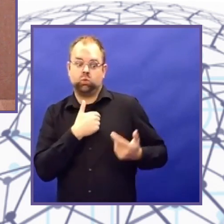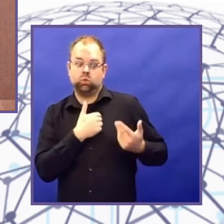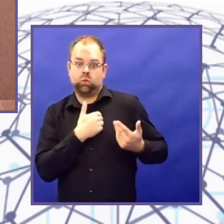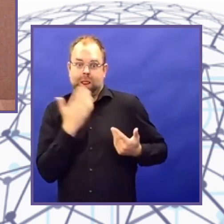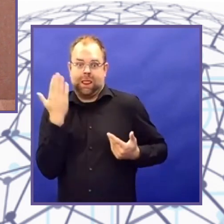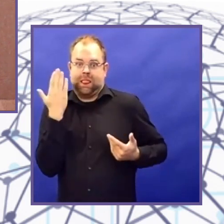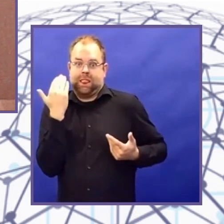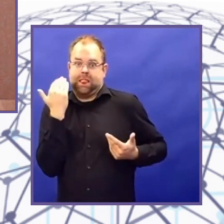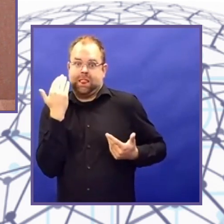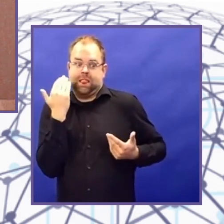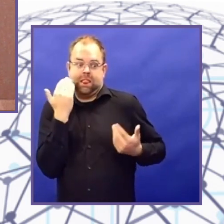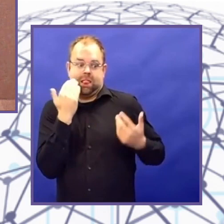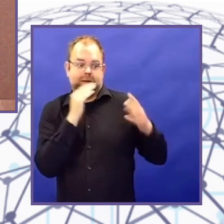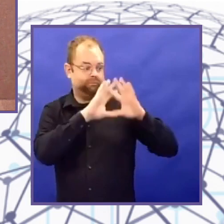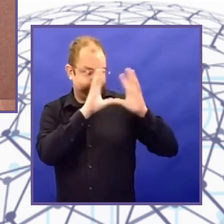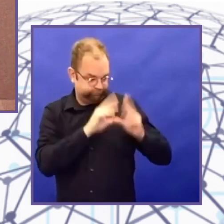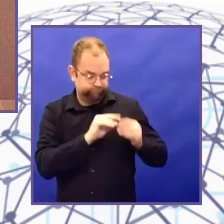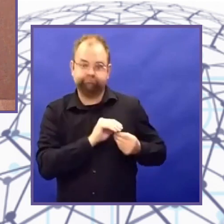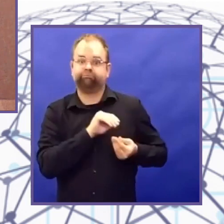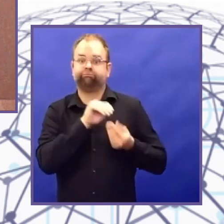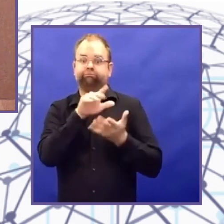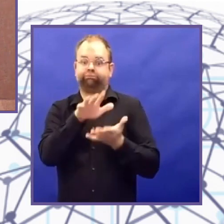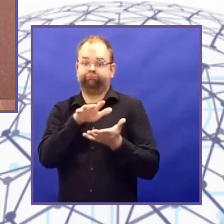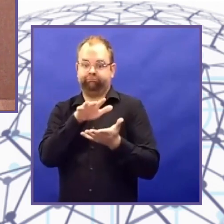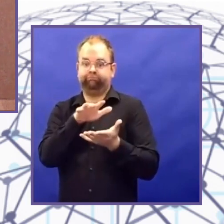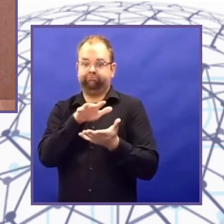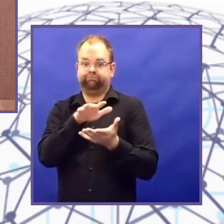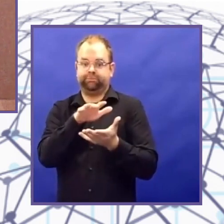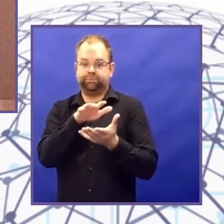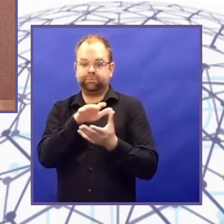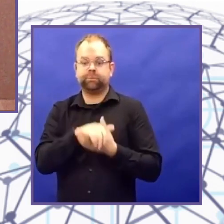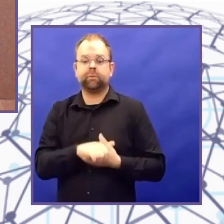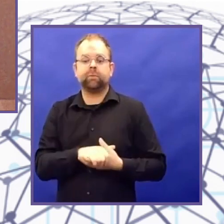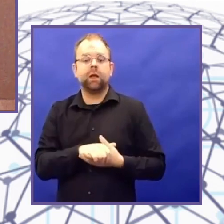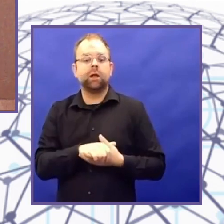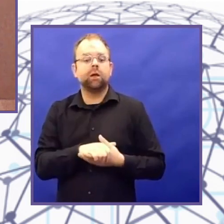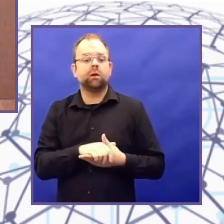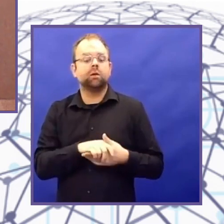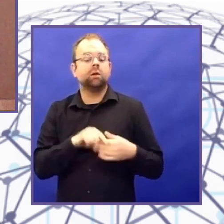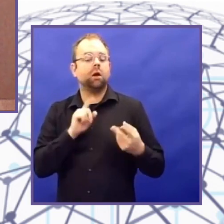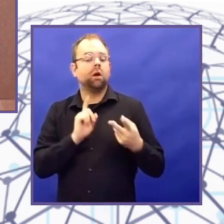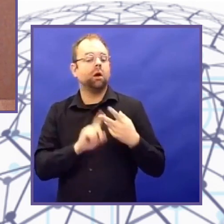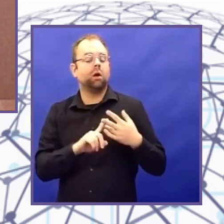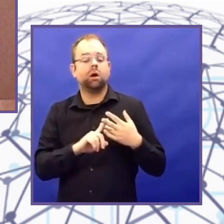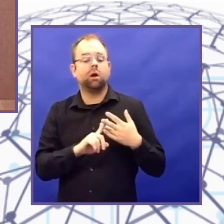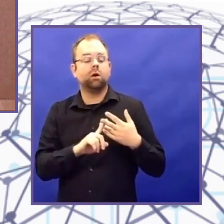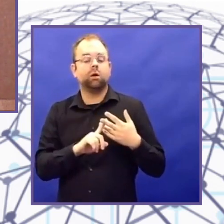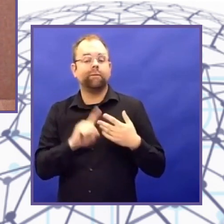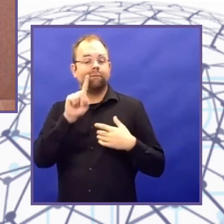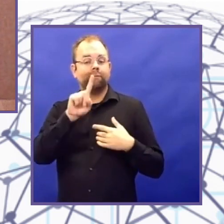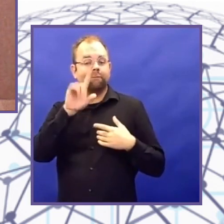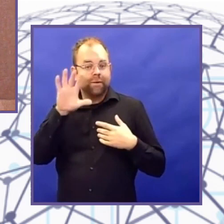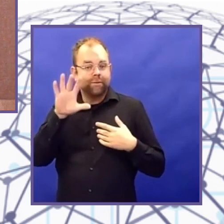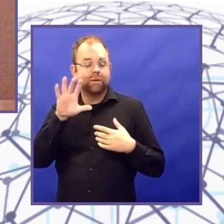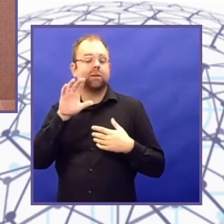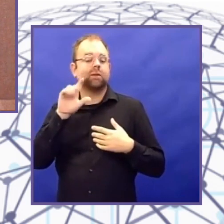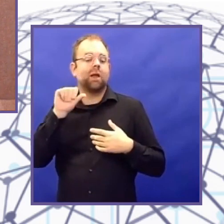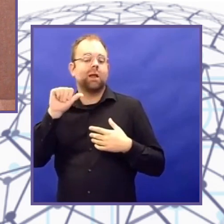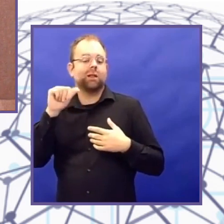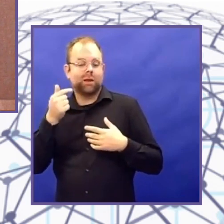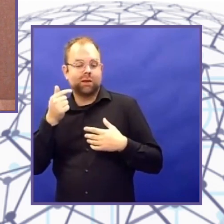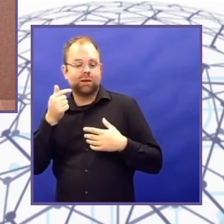assistive technologies and 9 service delivery models on track to scale. We have